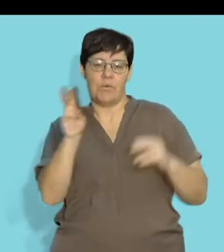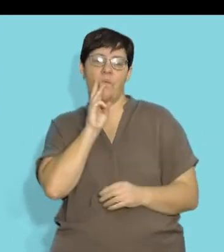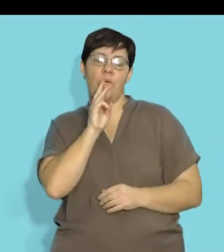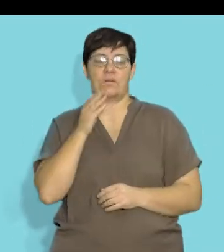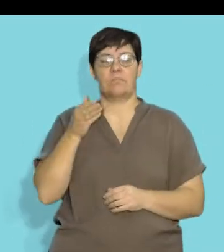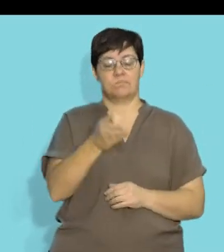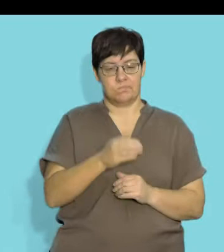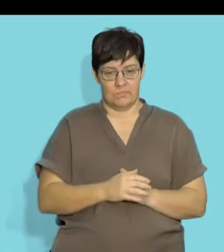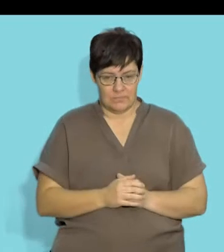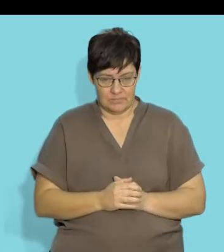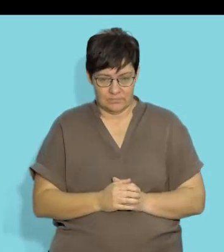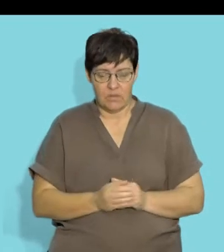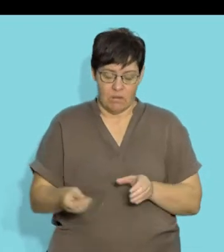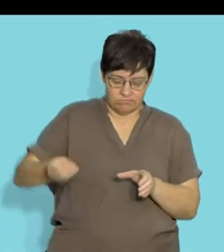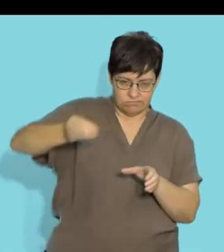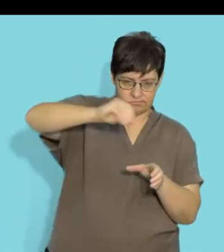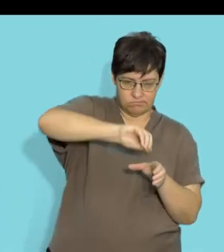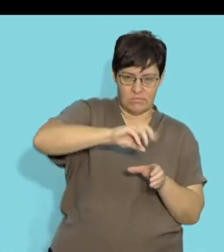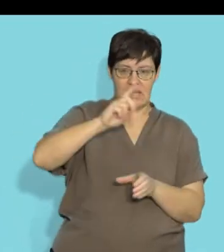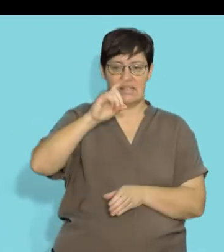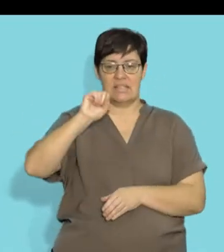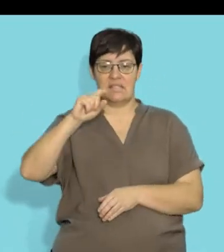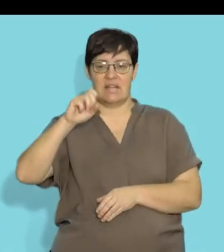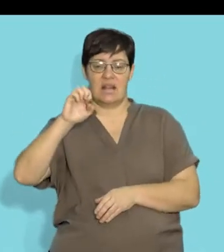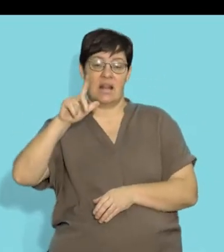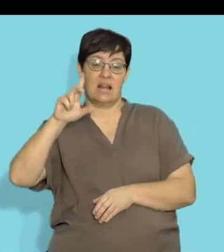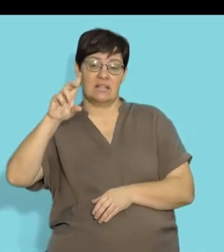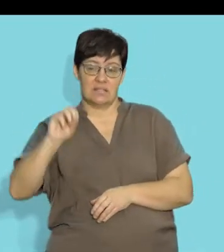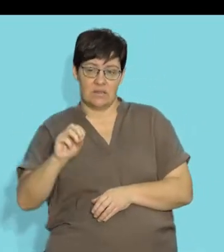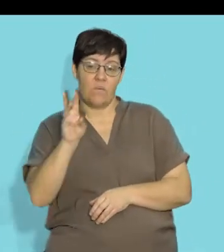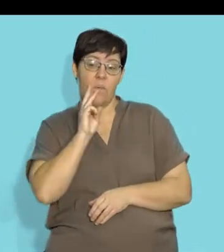or distilled water that we put into the measuring